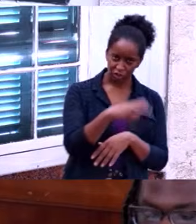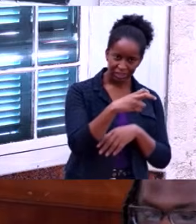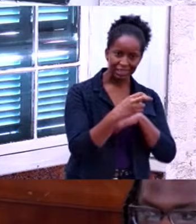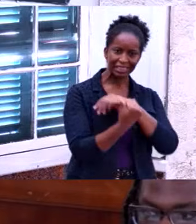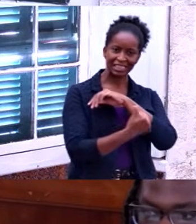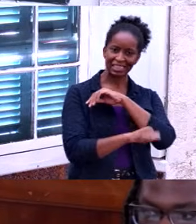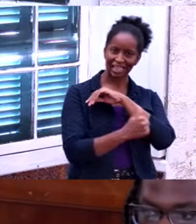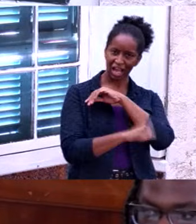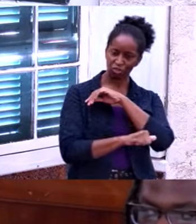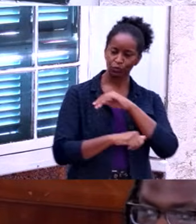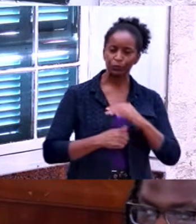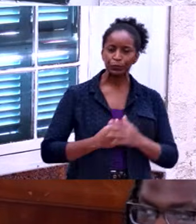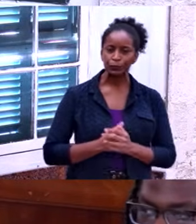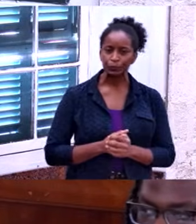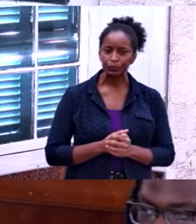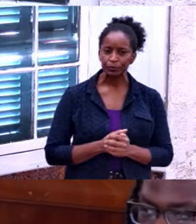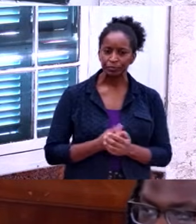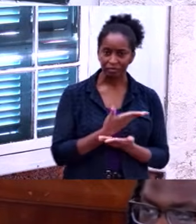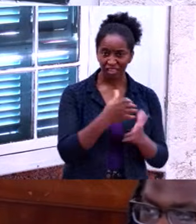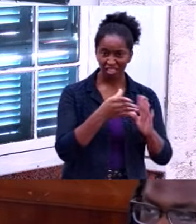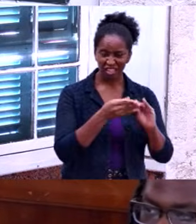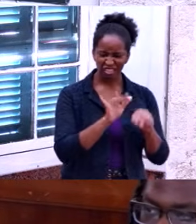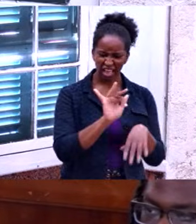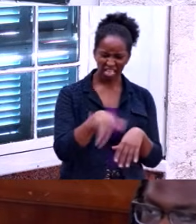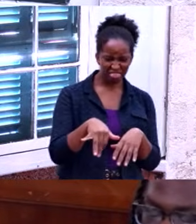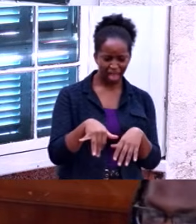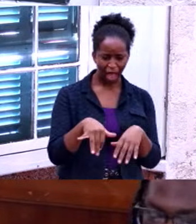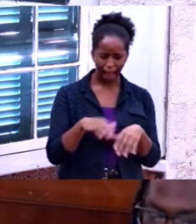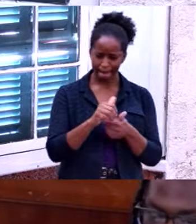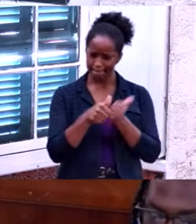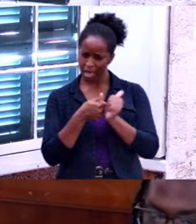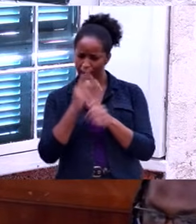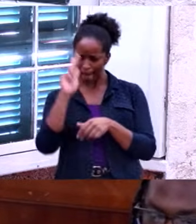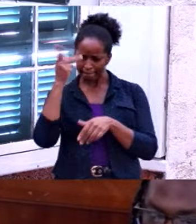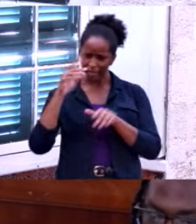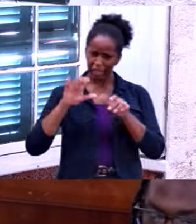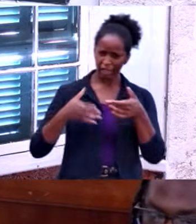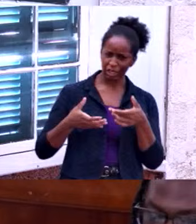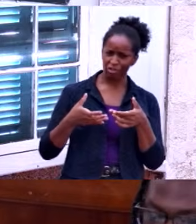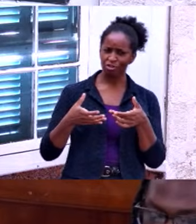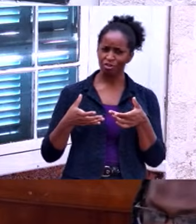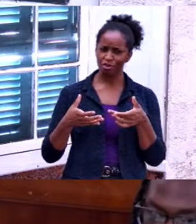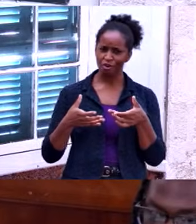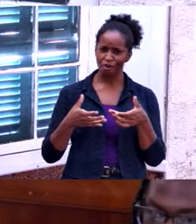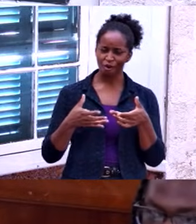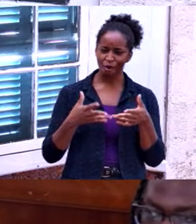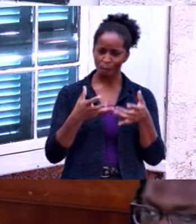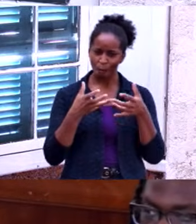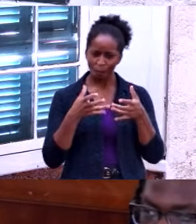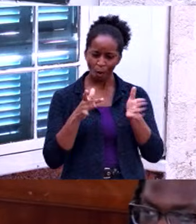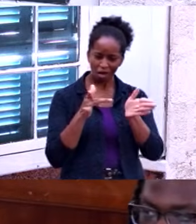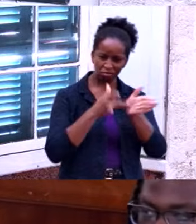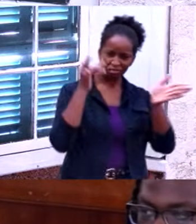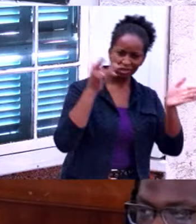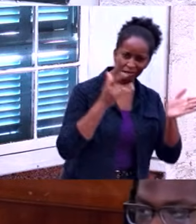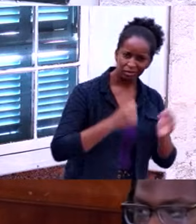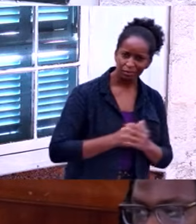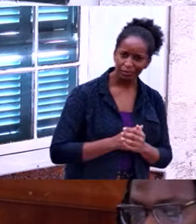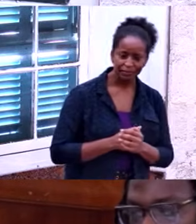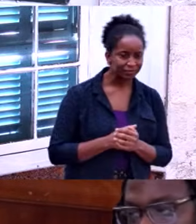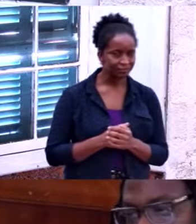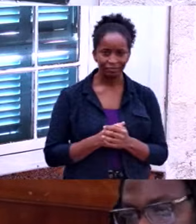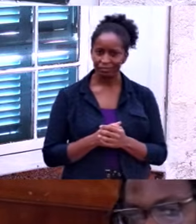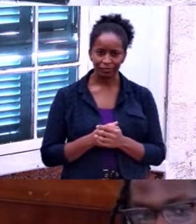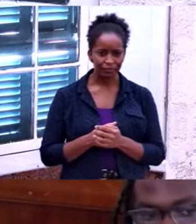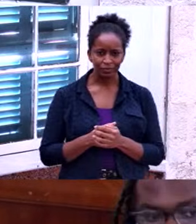that so that they could weaken crime. But it brought in Elby Brathwaite, who had run